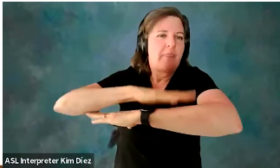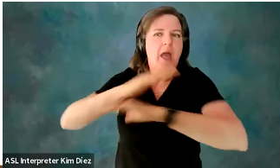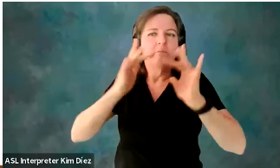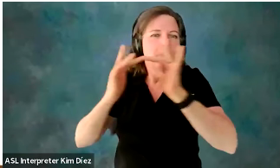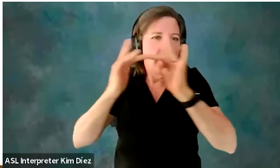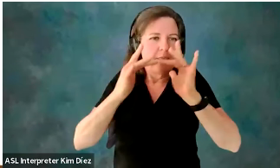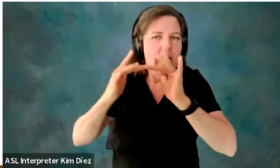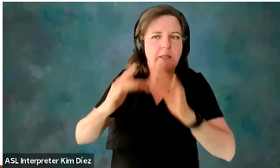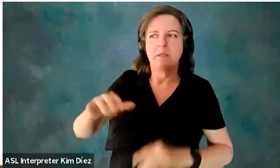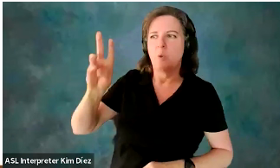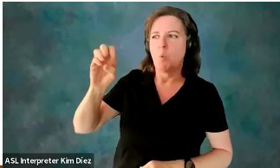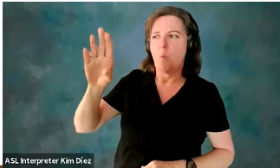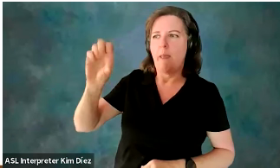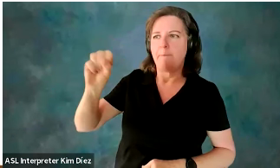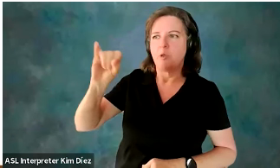Survey.